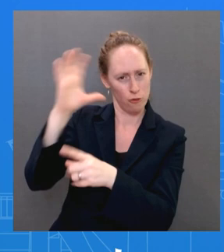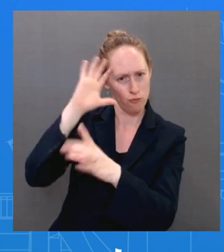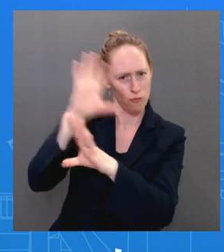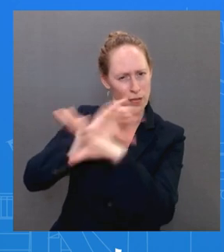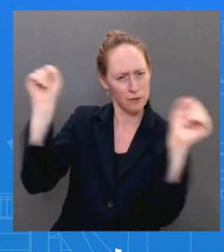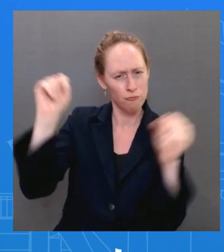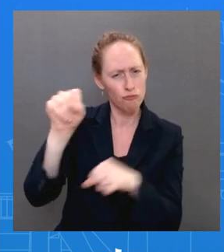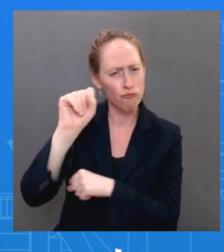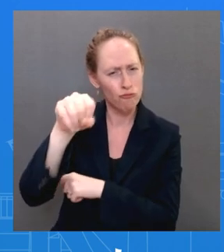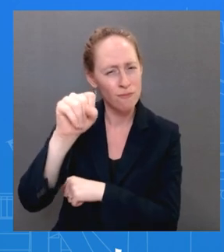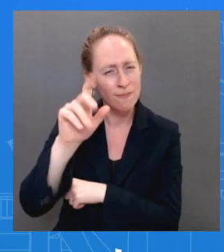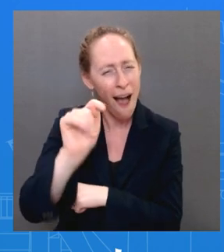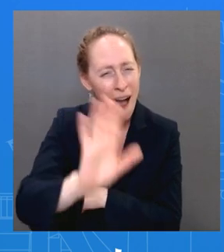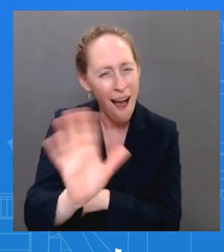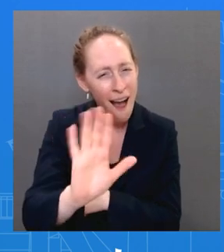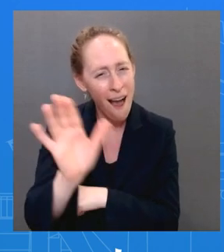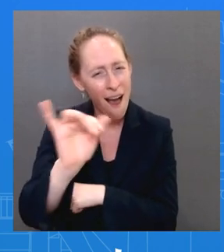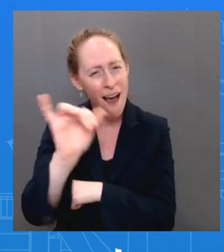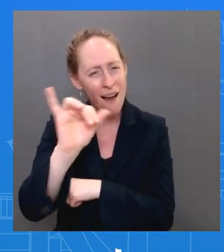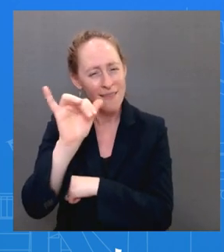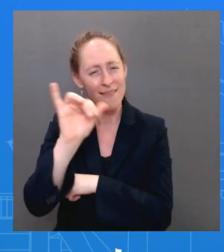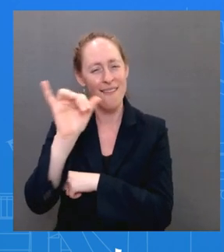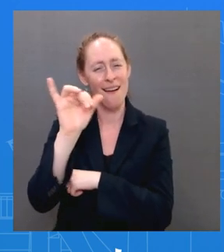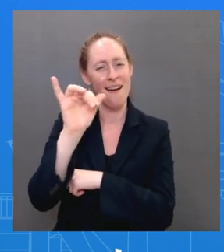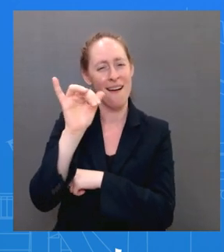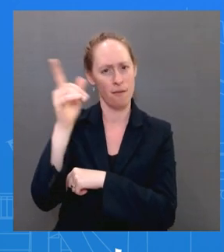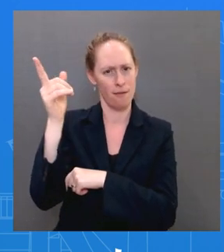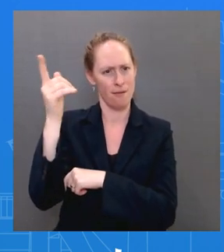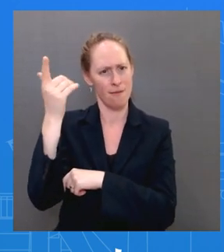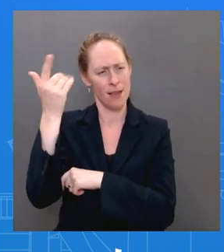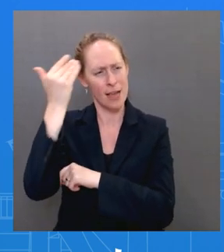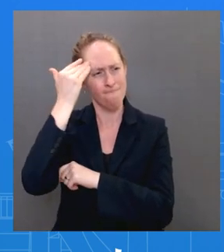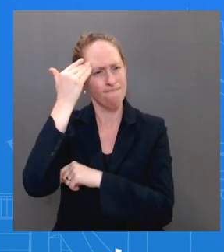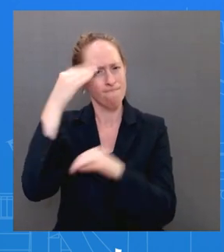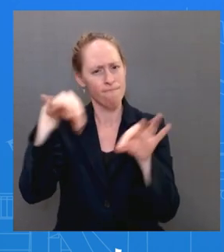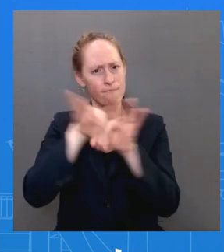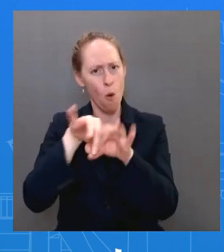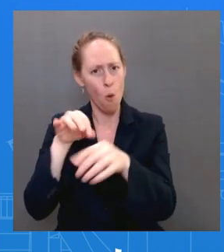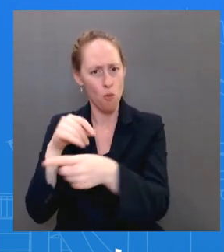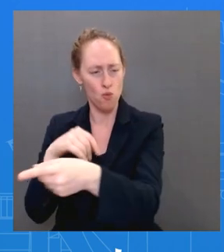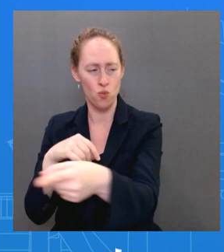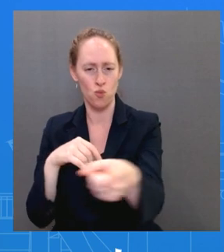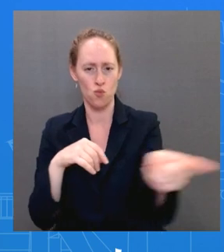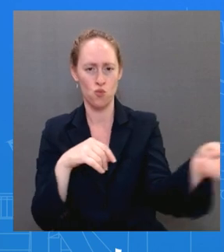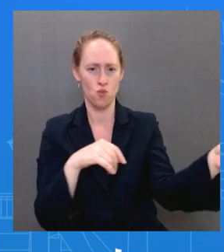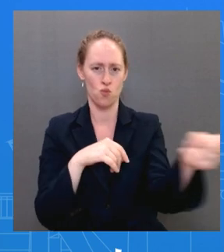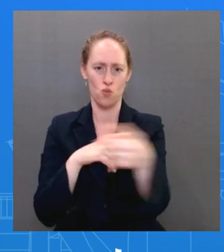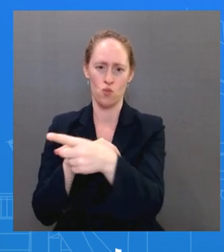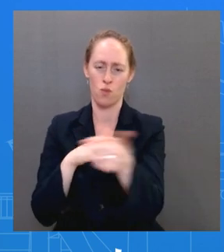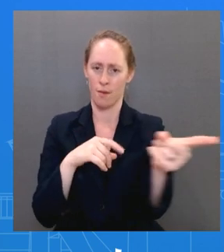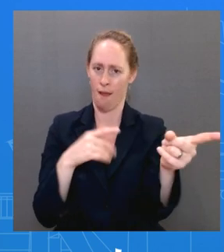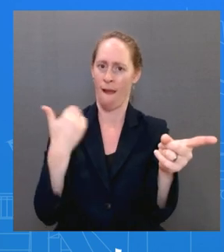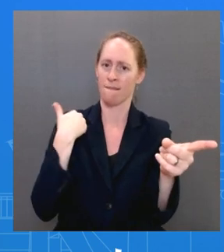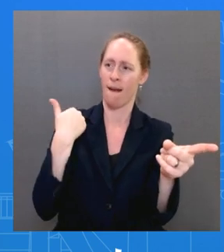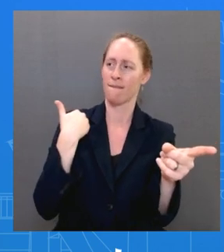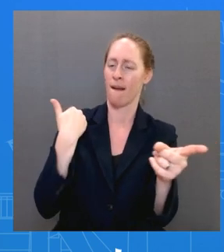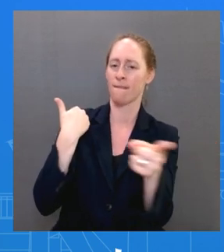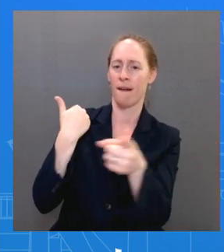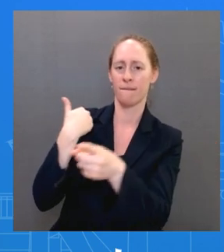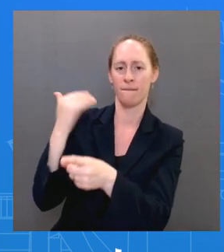important to all of us, that all Americans have easy, free access to the same world-class treatment that he's